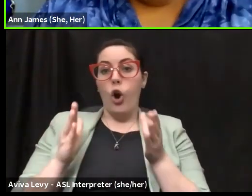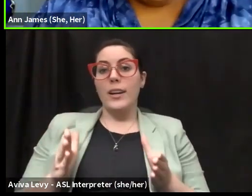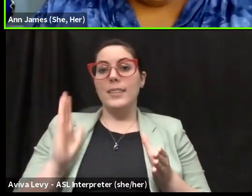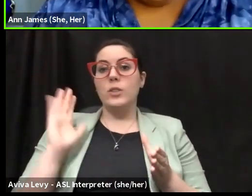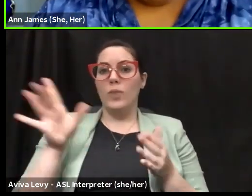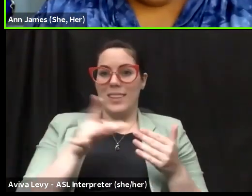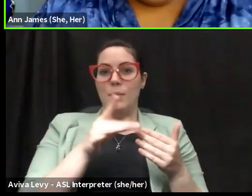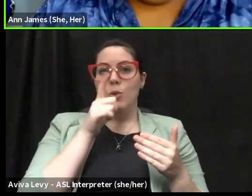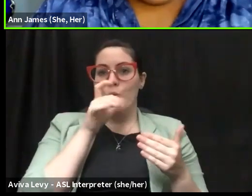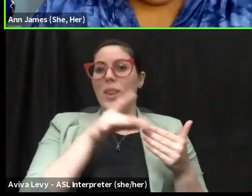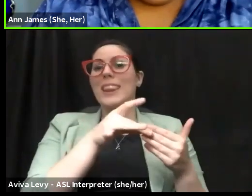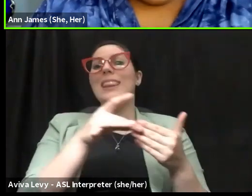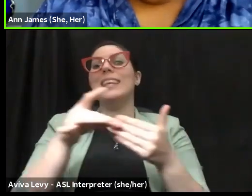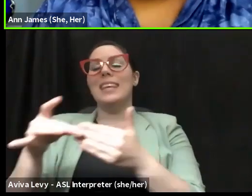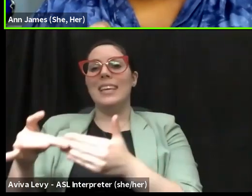healing.